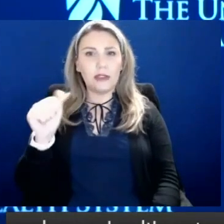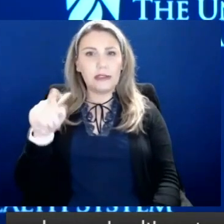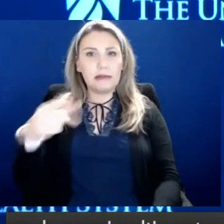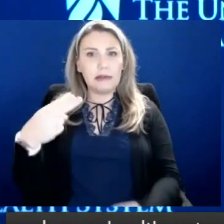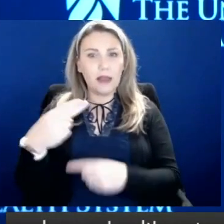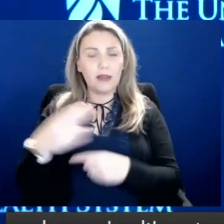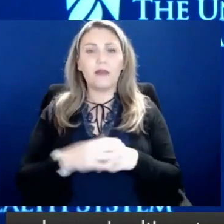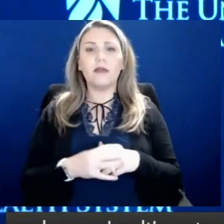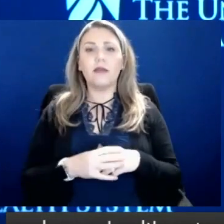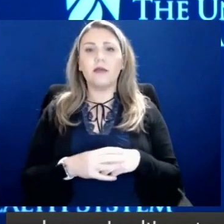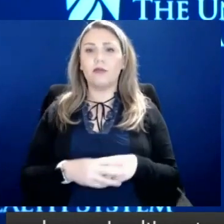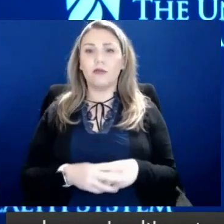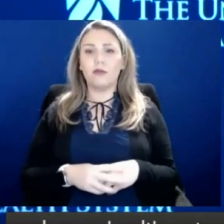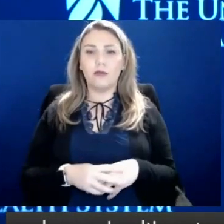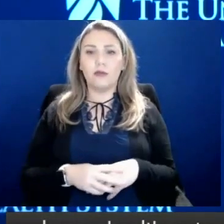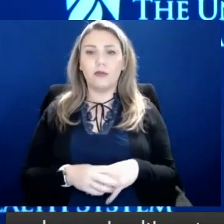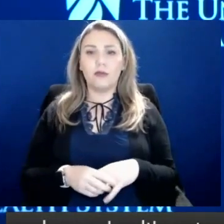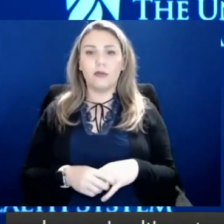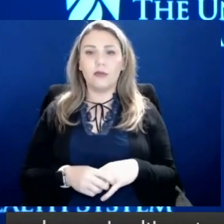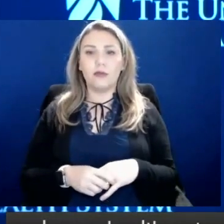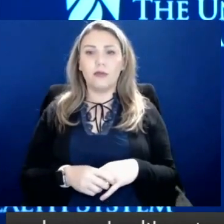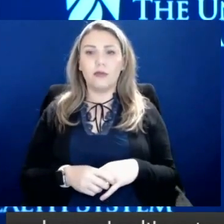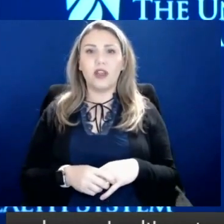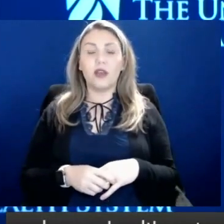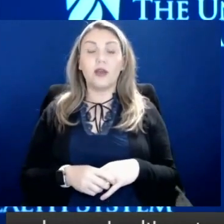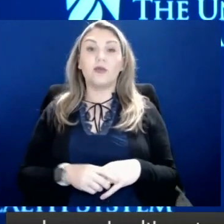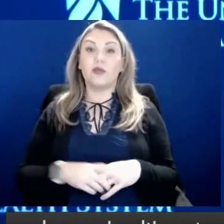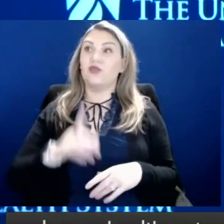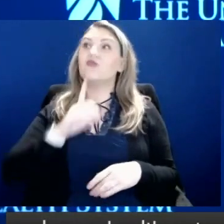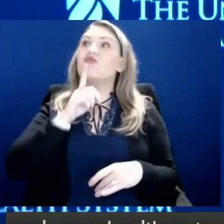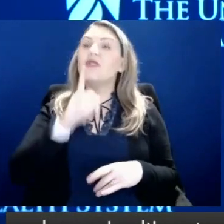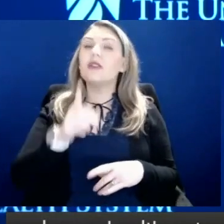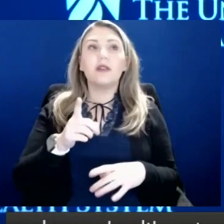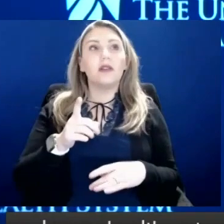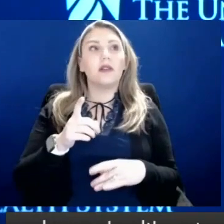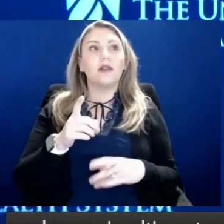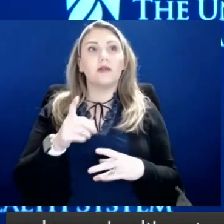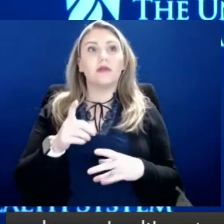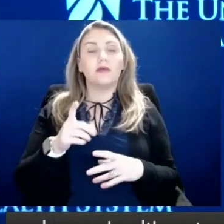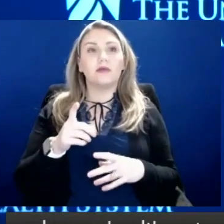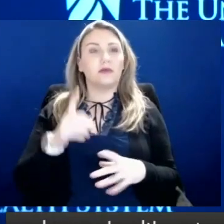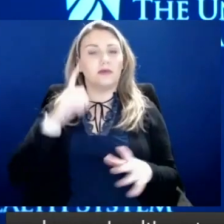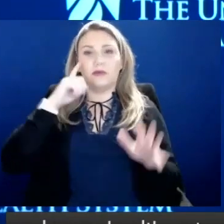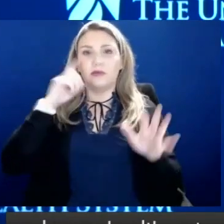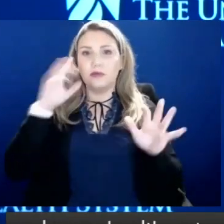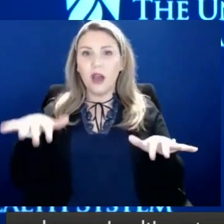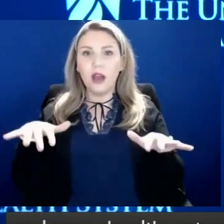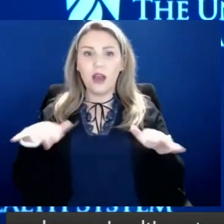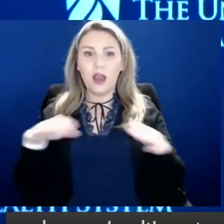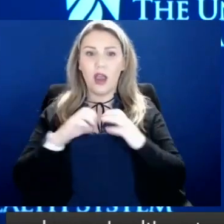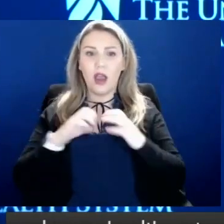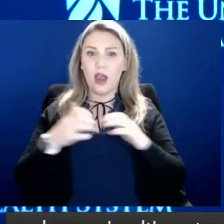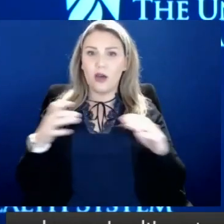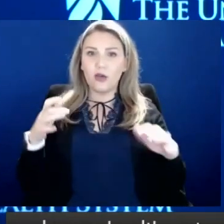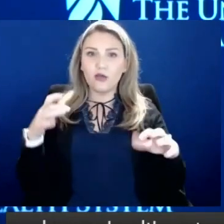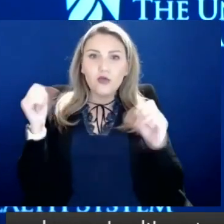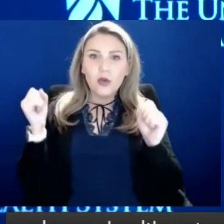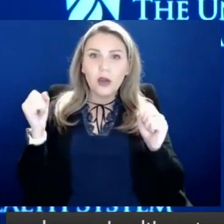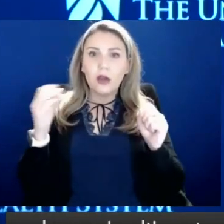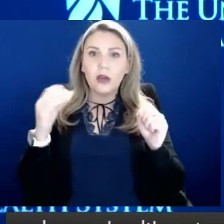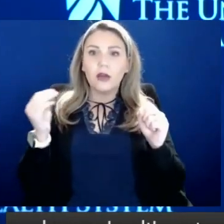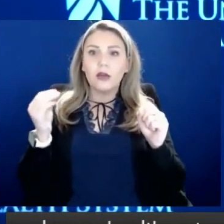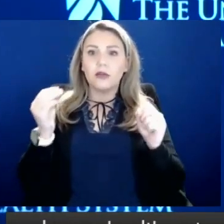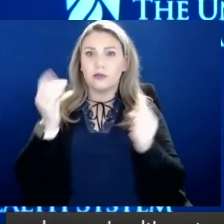And it was really stunning to me how quickly and how very, very sick I